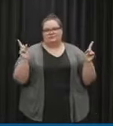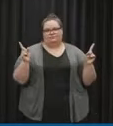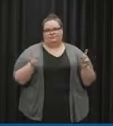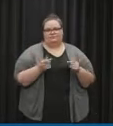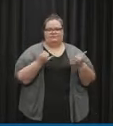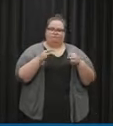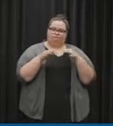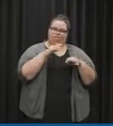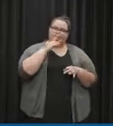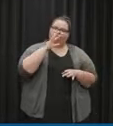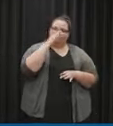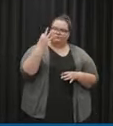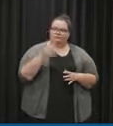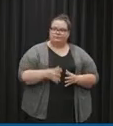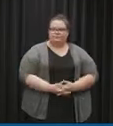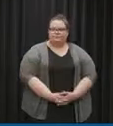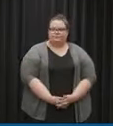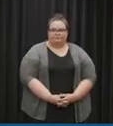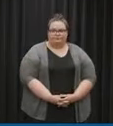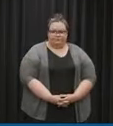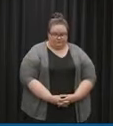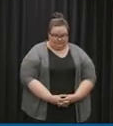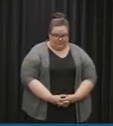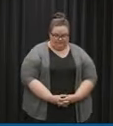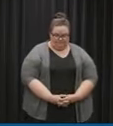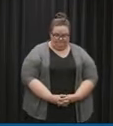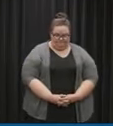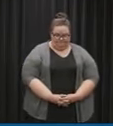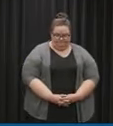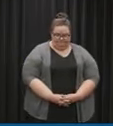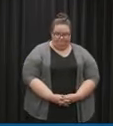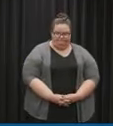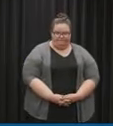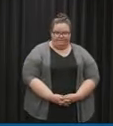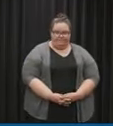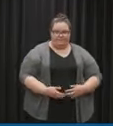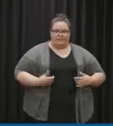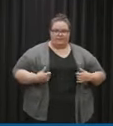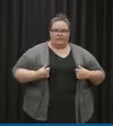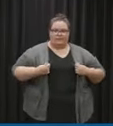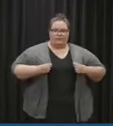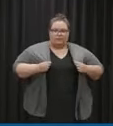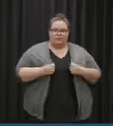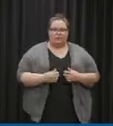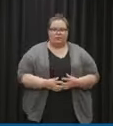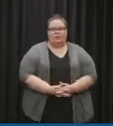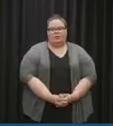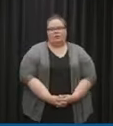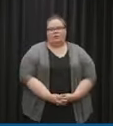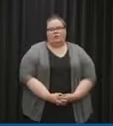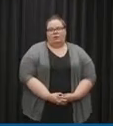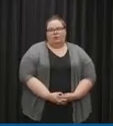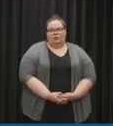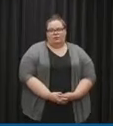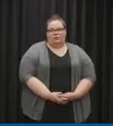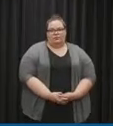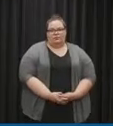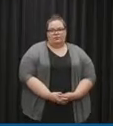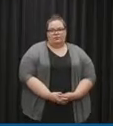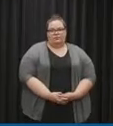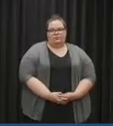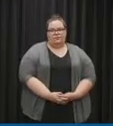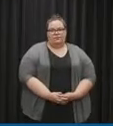These activities will look different because the virus is still among us and this virus will stay with us for some time.